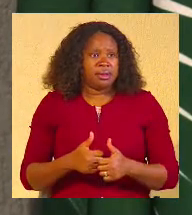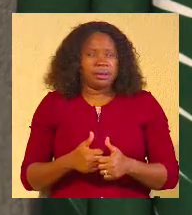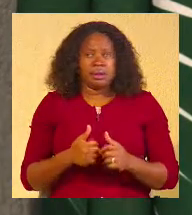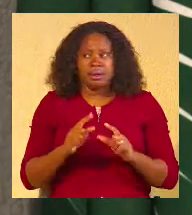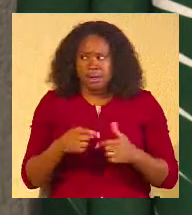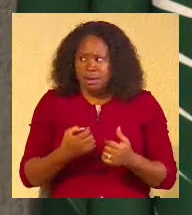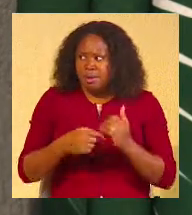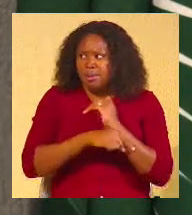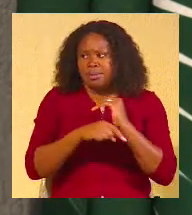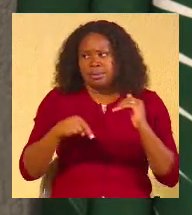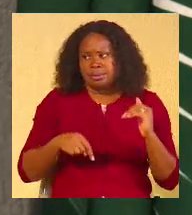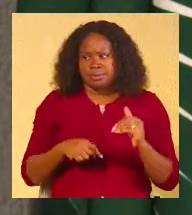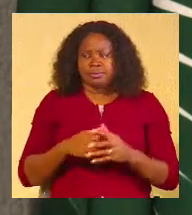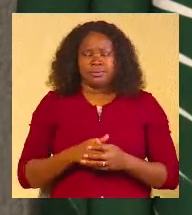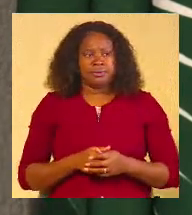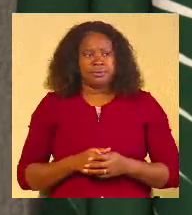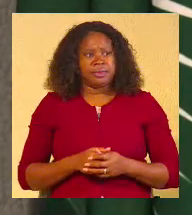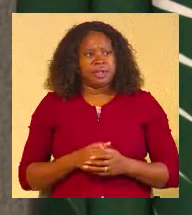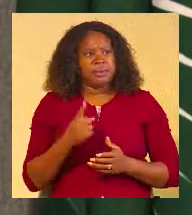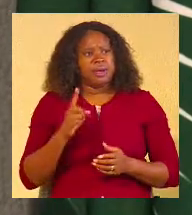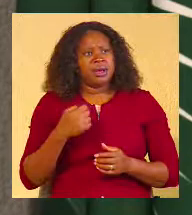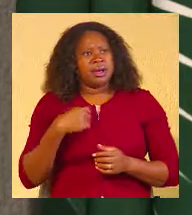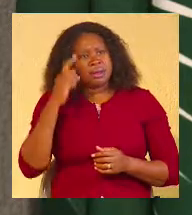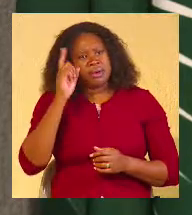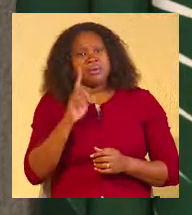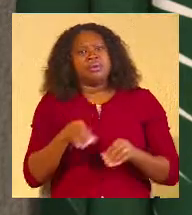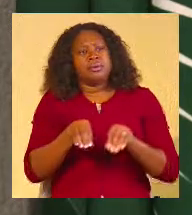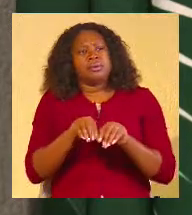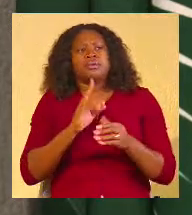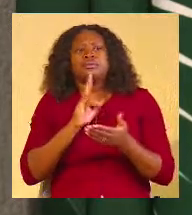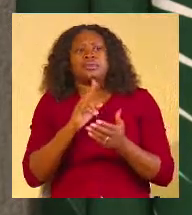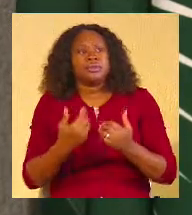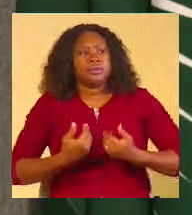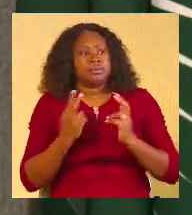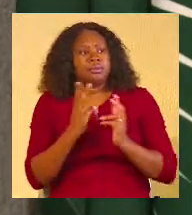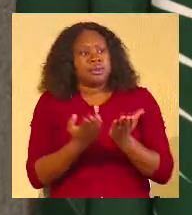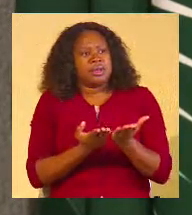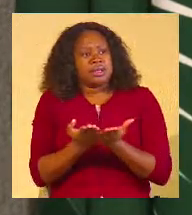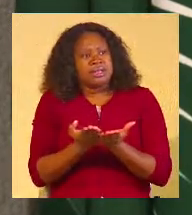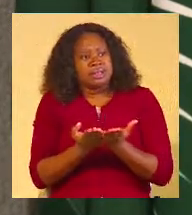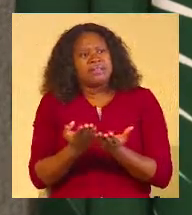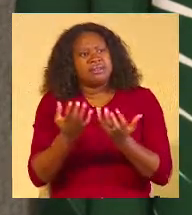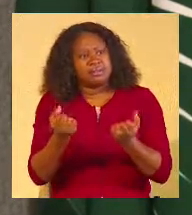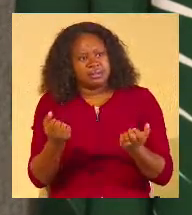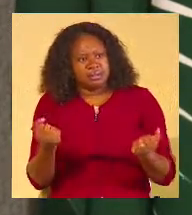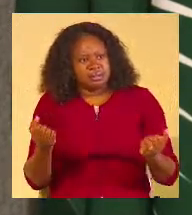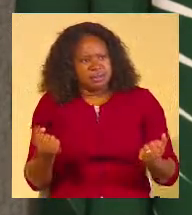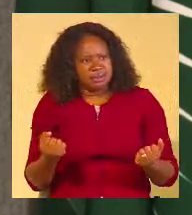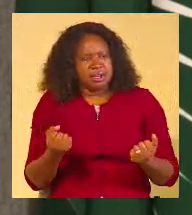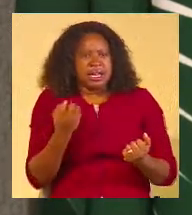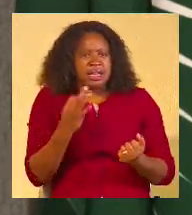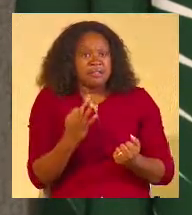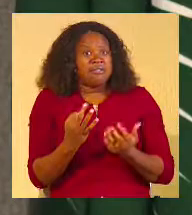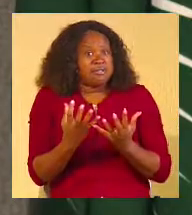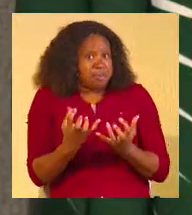needs in the country. But I think what we need to assure young people is that the services are available, and if they need